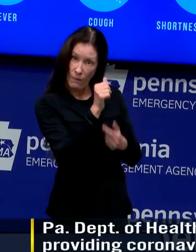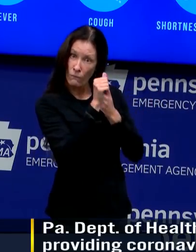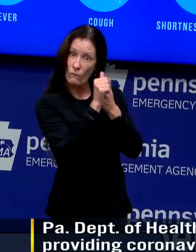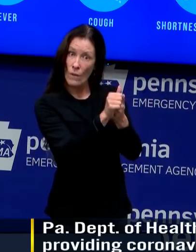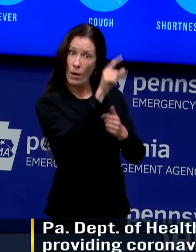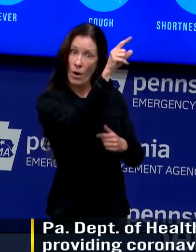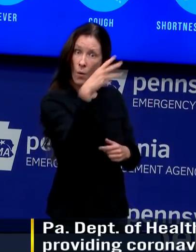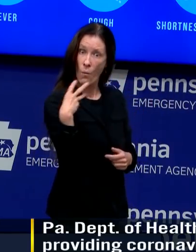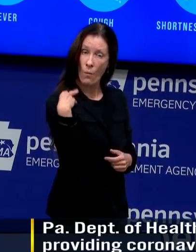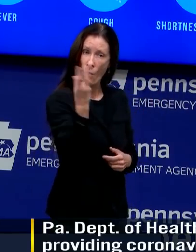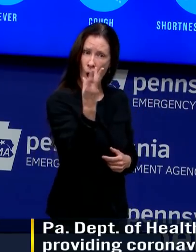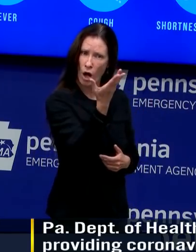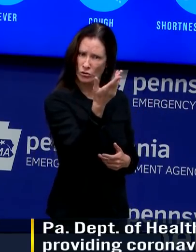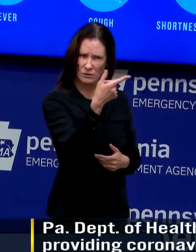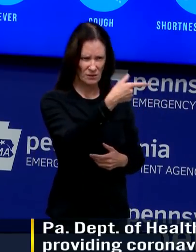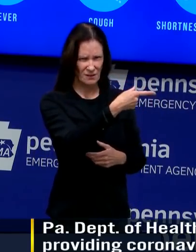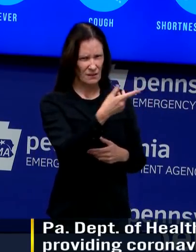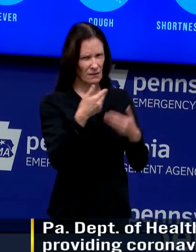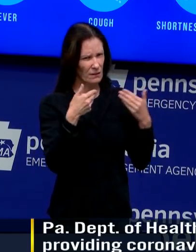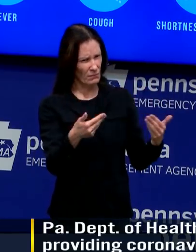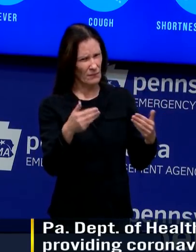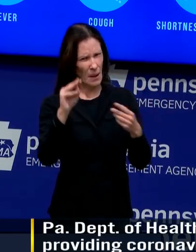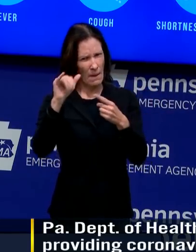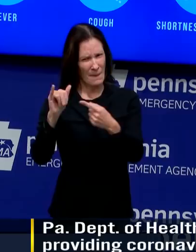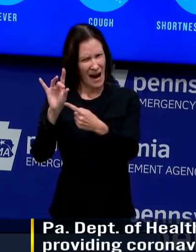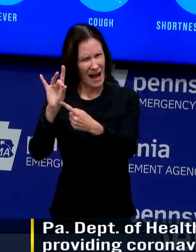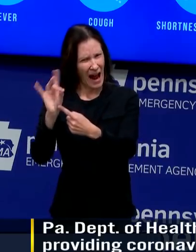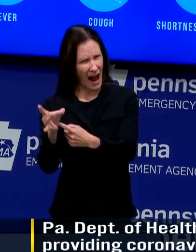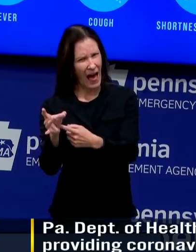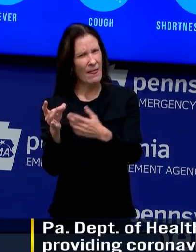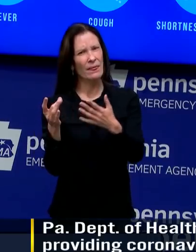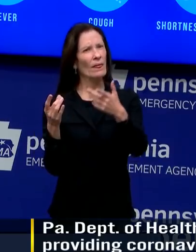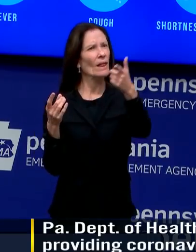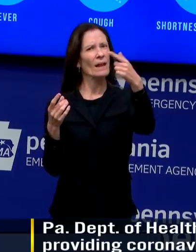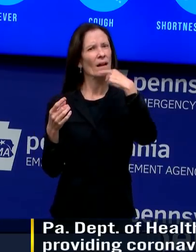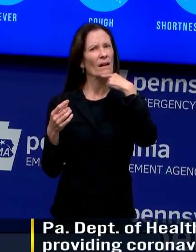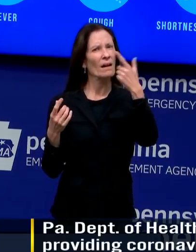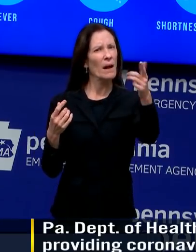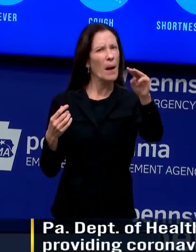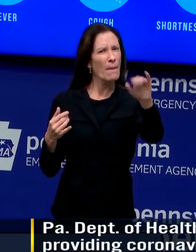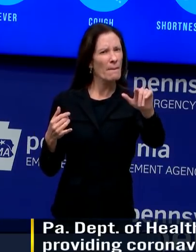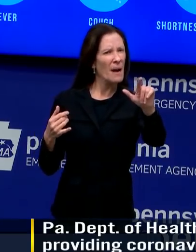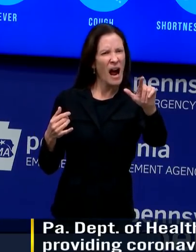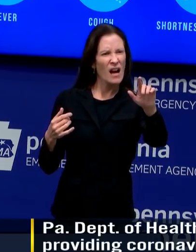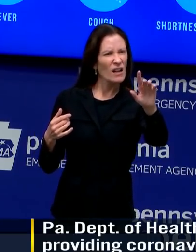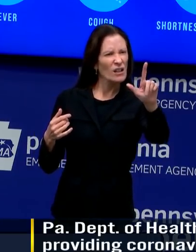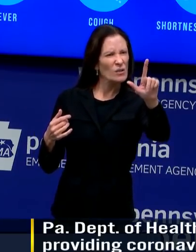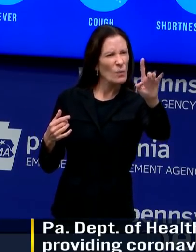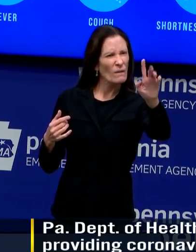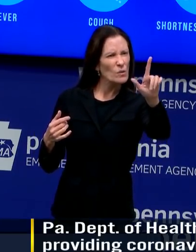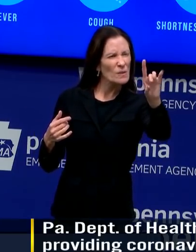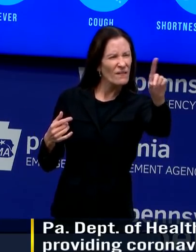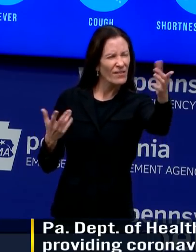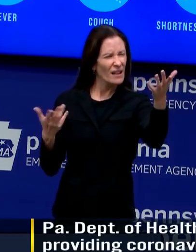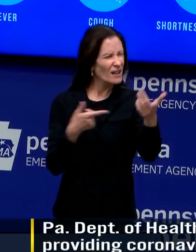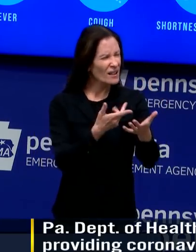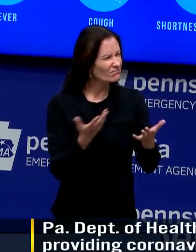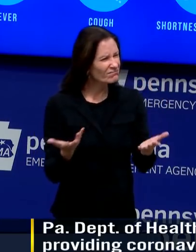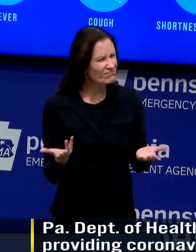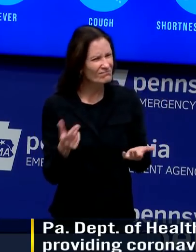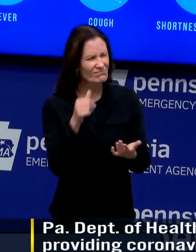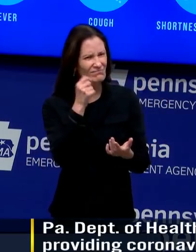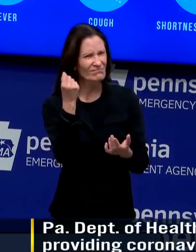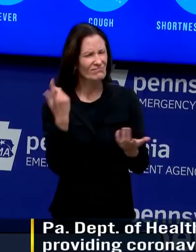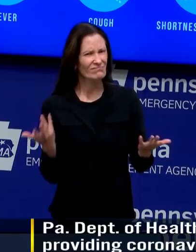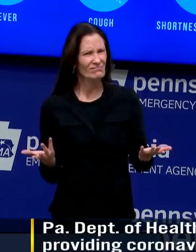8th as this date for it to begin reopening, regardless of what the models say? No, in fact, the University of Washington model is very